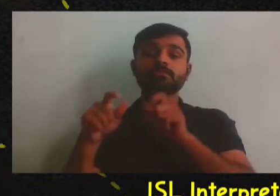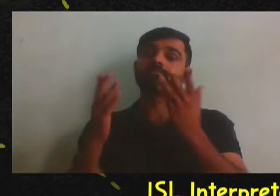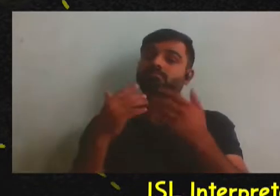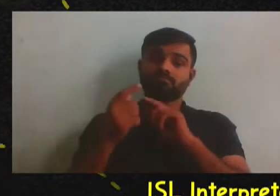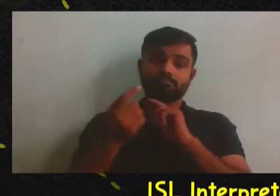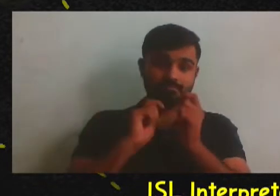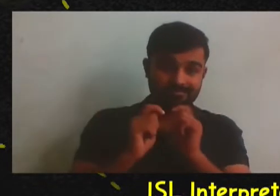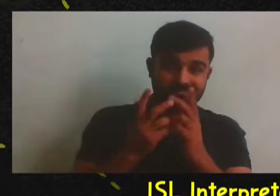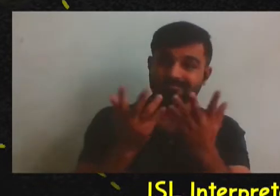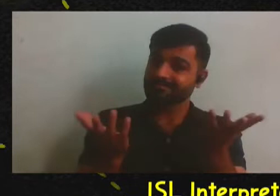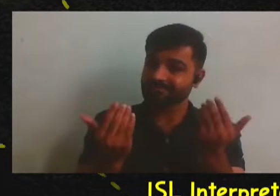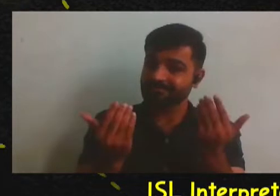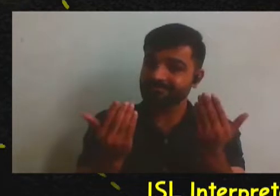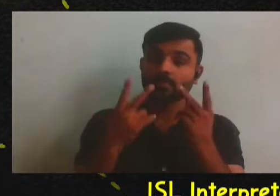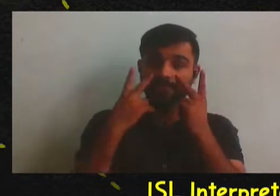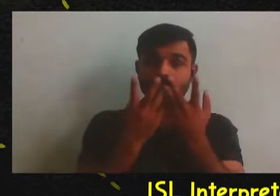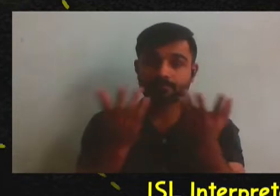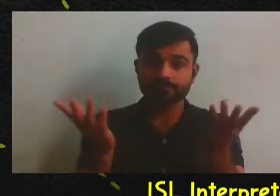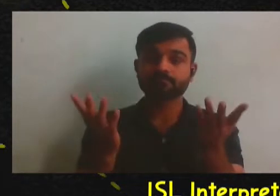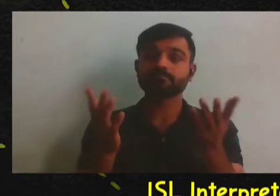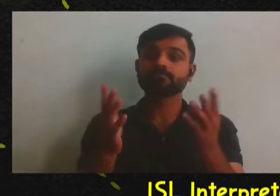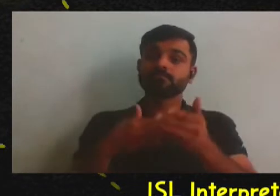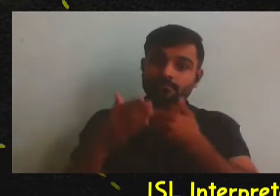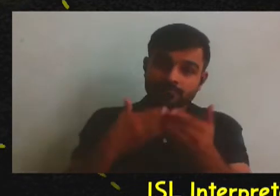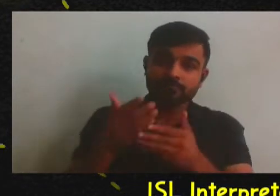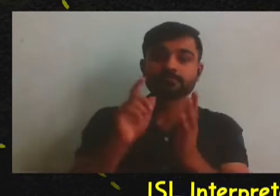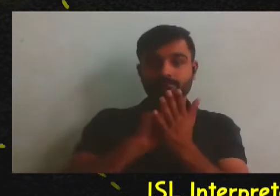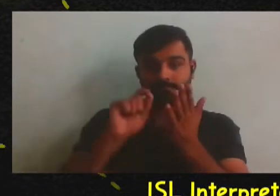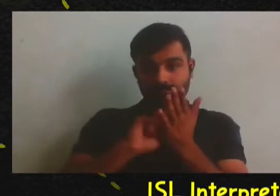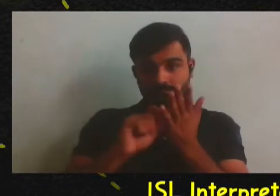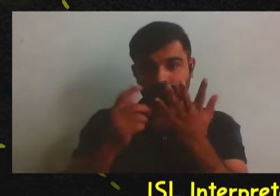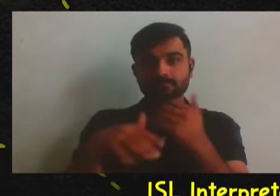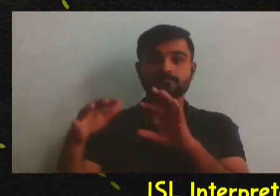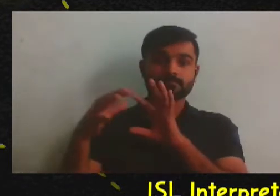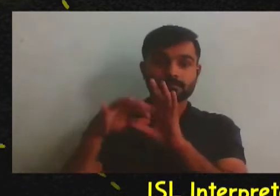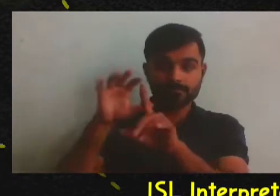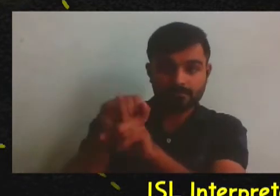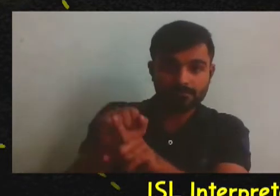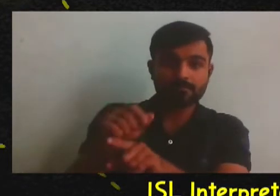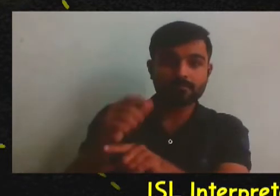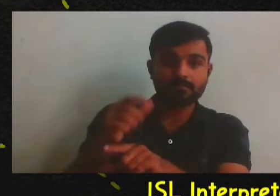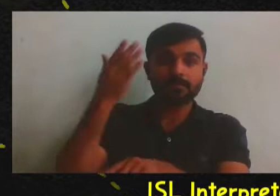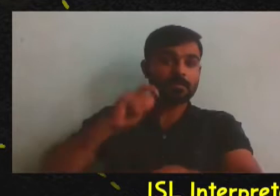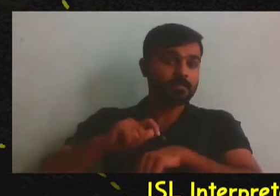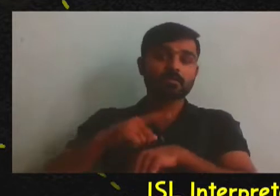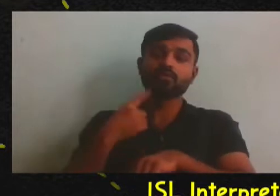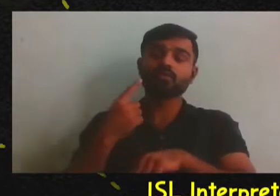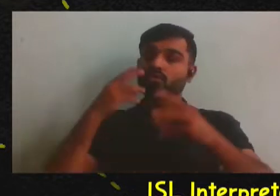tabloid journalists who are looking for a sensational article. They could be the cops at the time. You know, those were